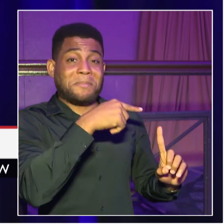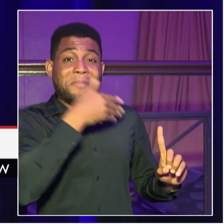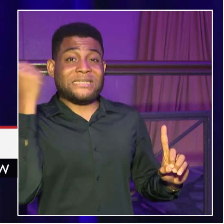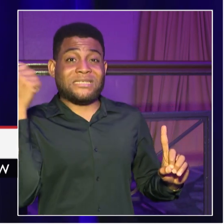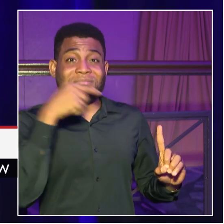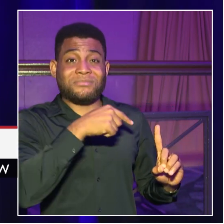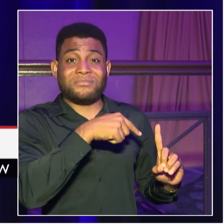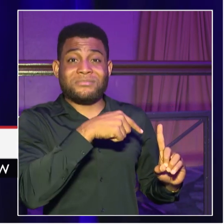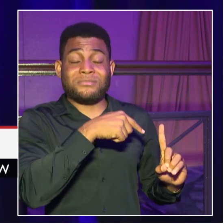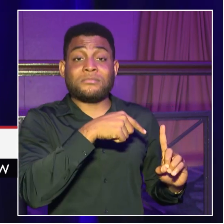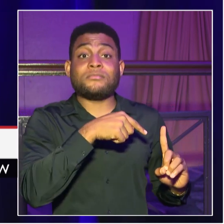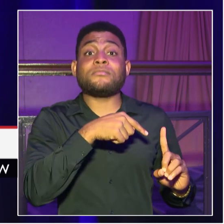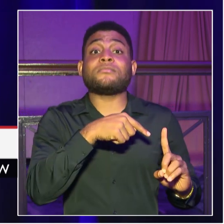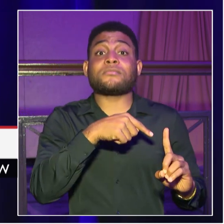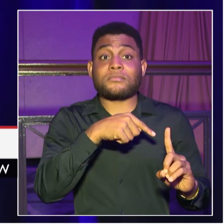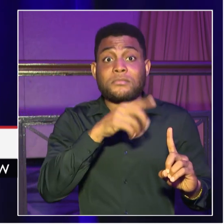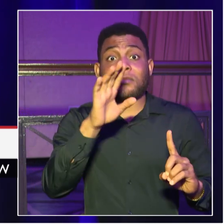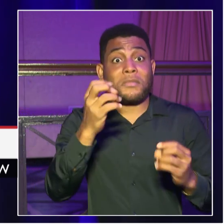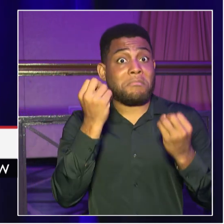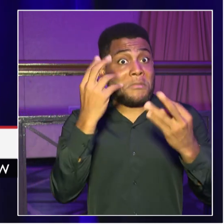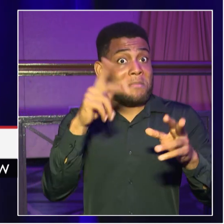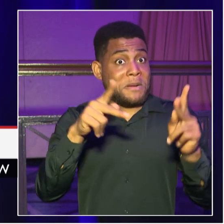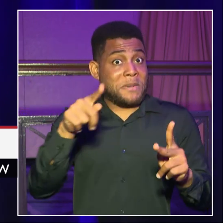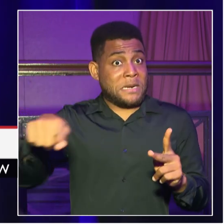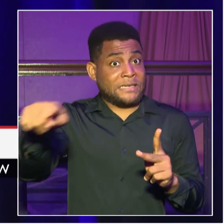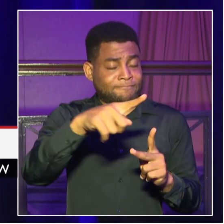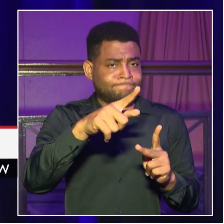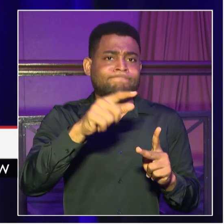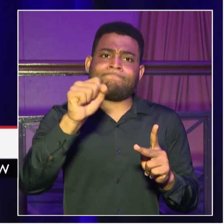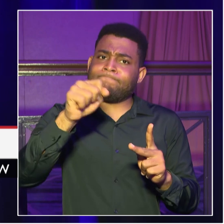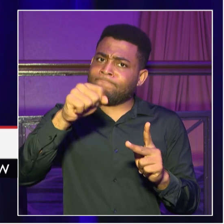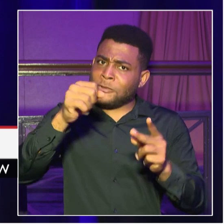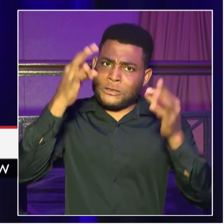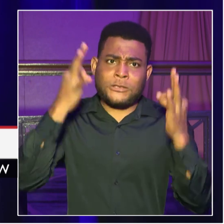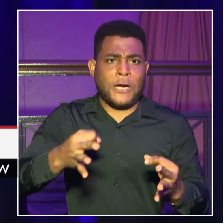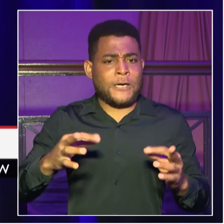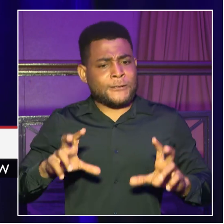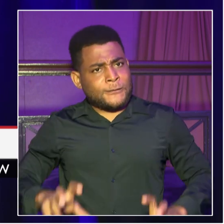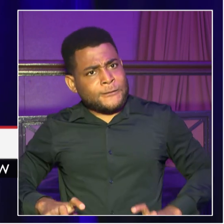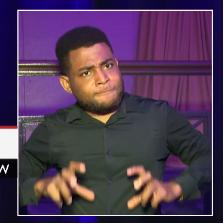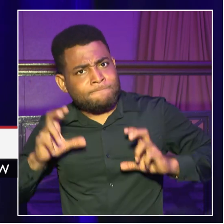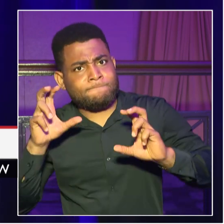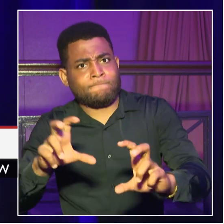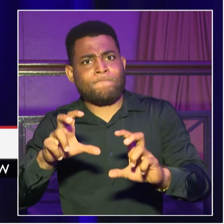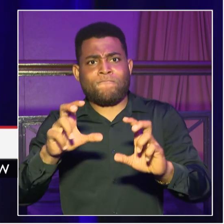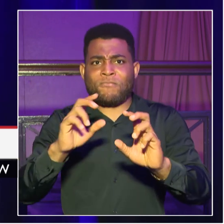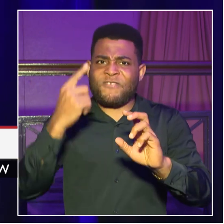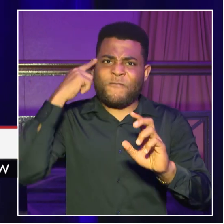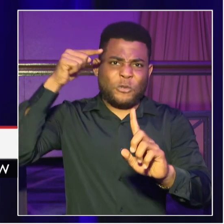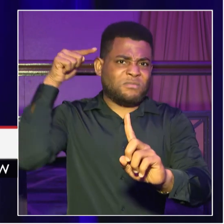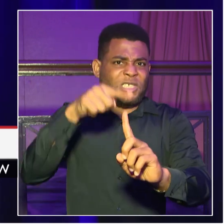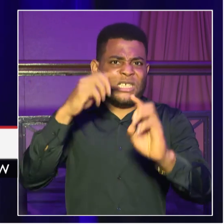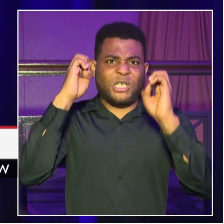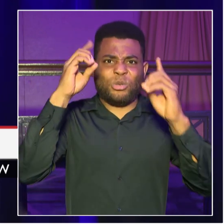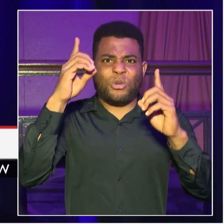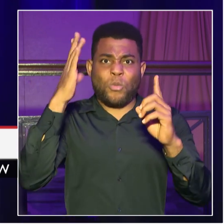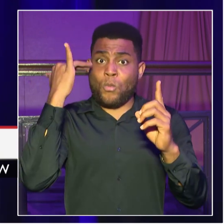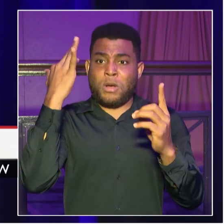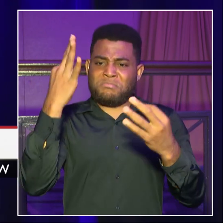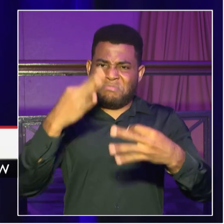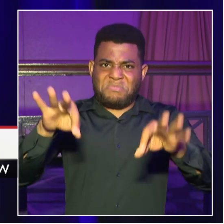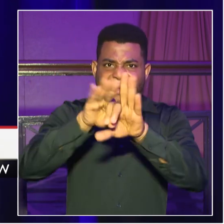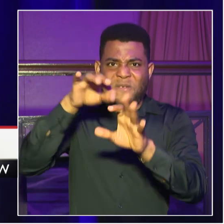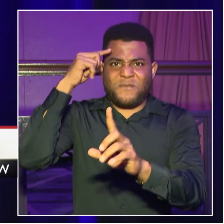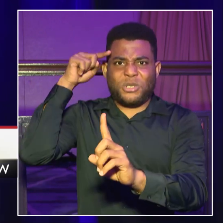that investments in public education is the most important thing you can do in a city. We also know that our amenities